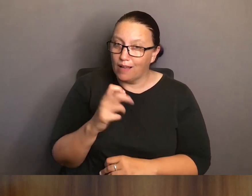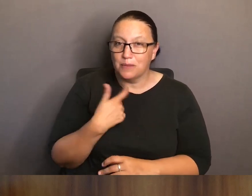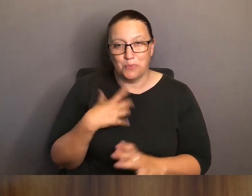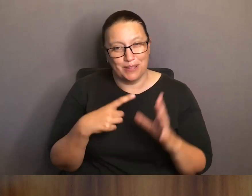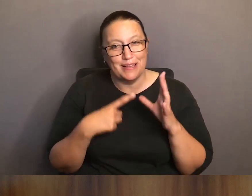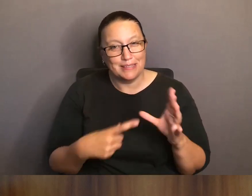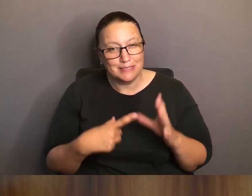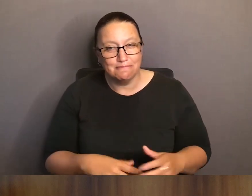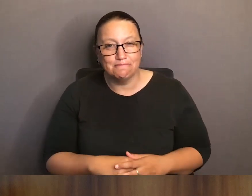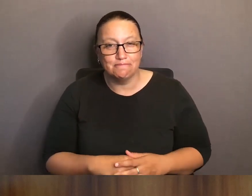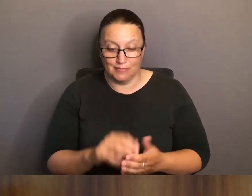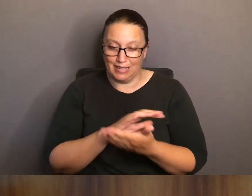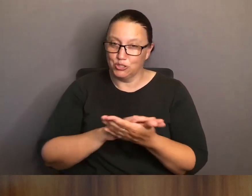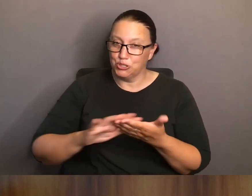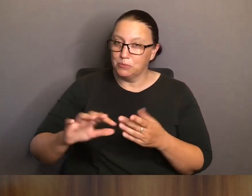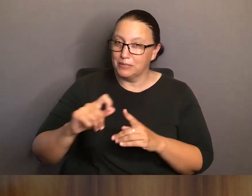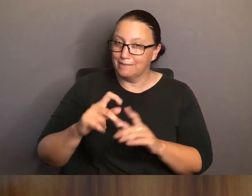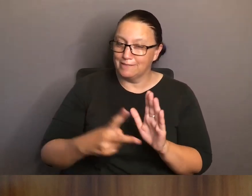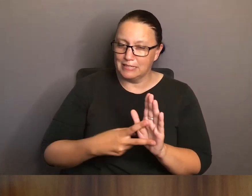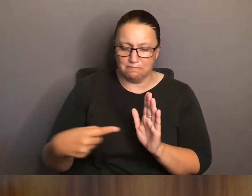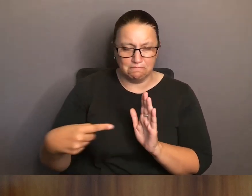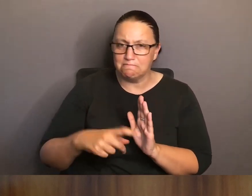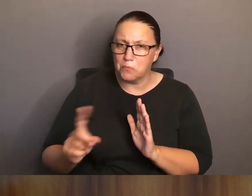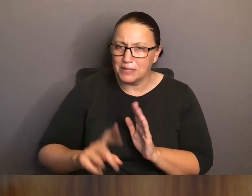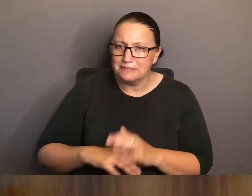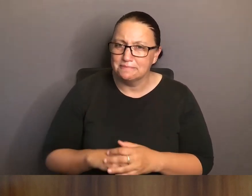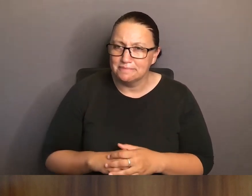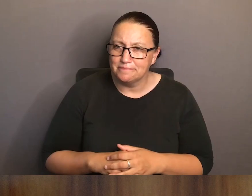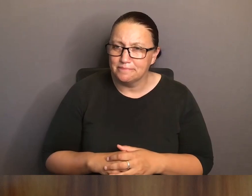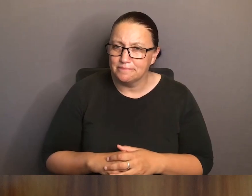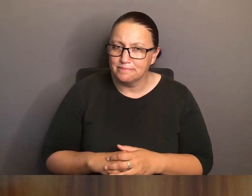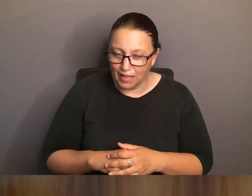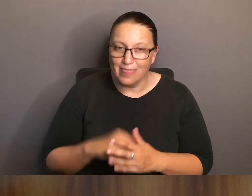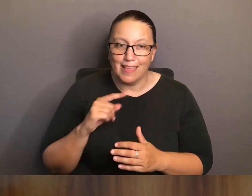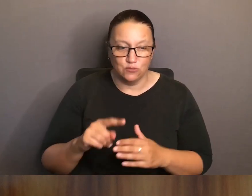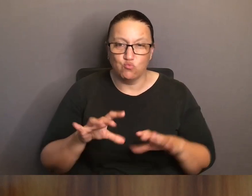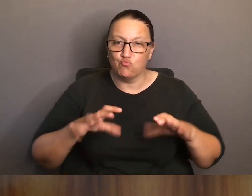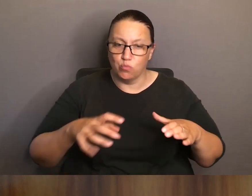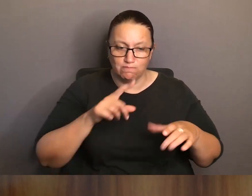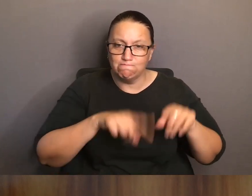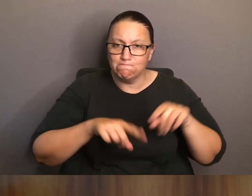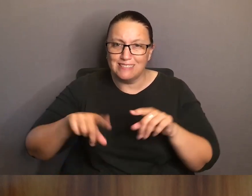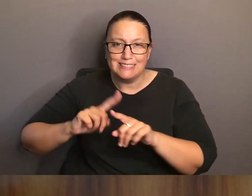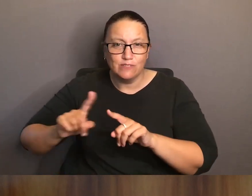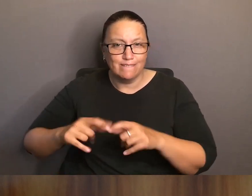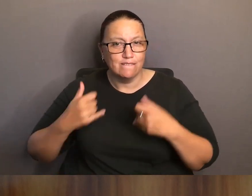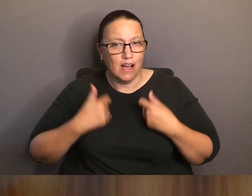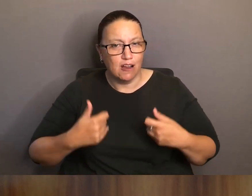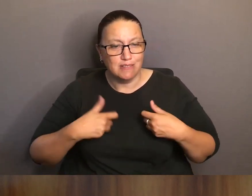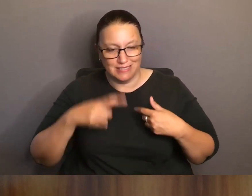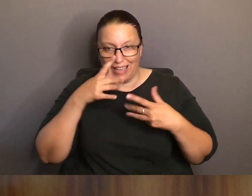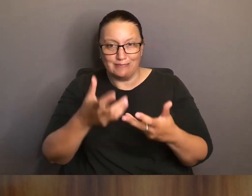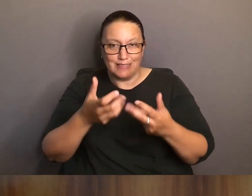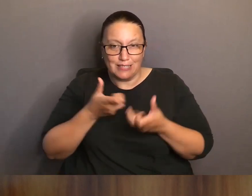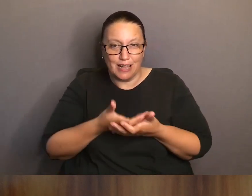what is HPV? So HPV, or human papillomavirus, is a group of viruses transmitted